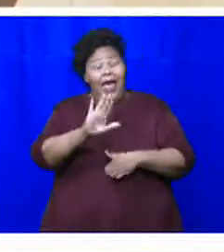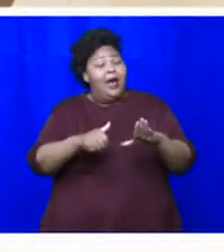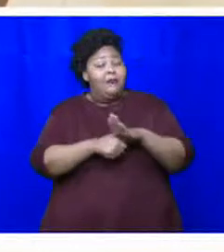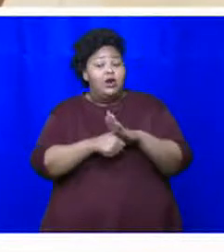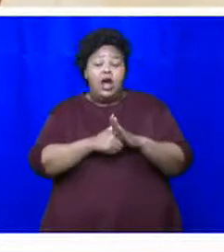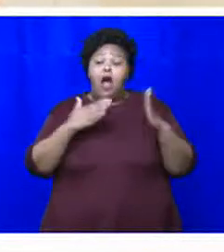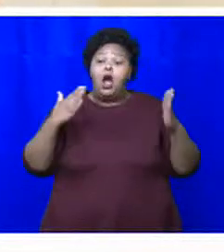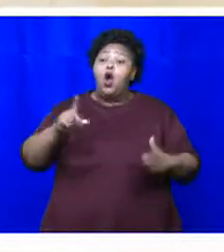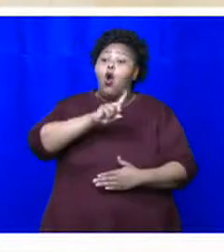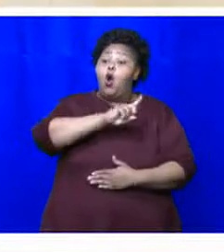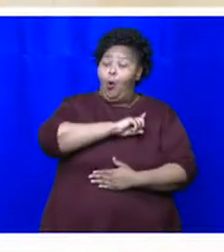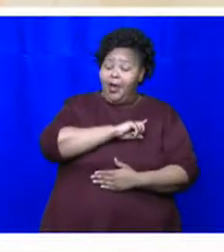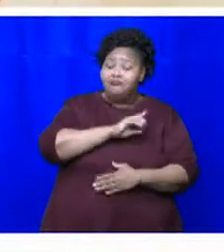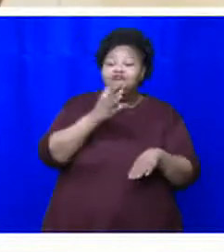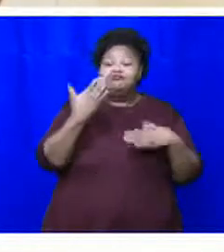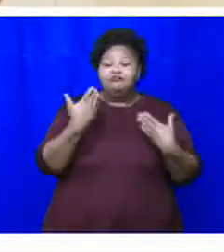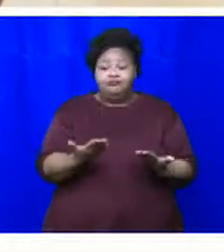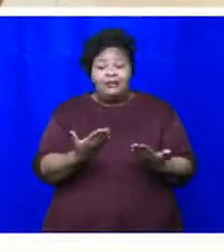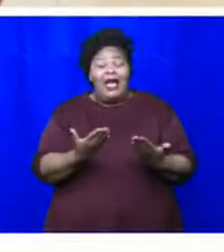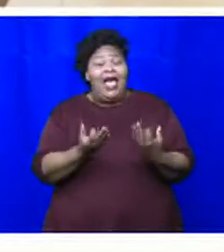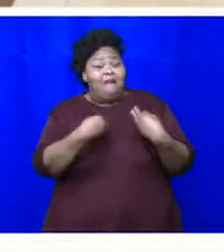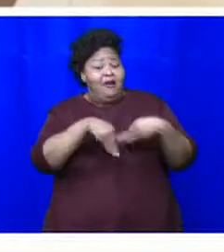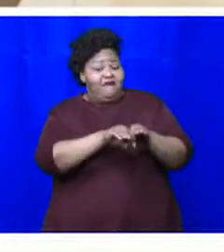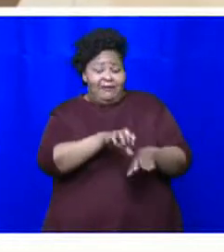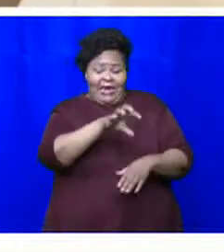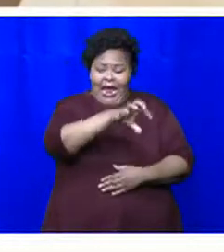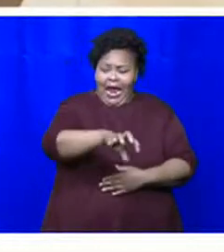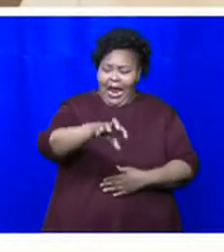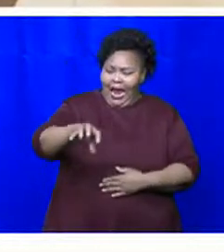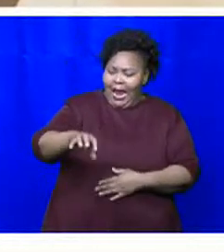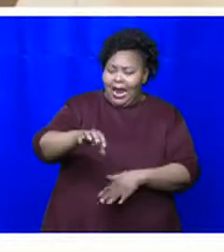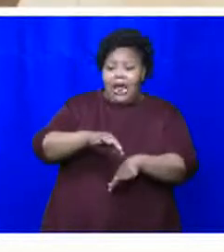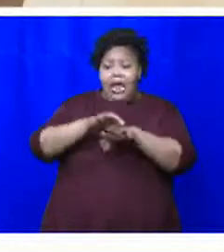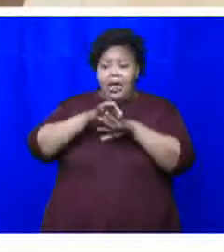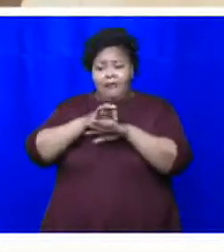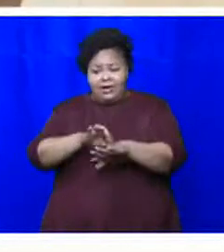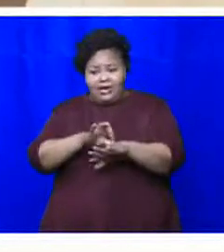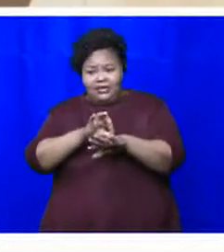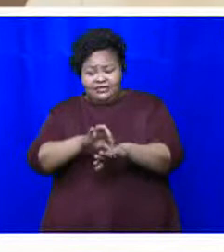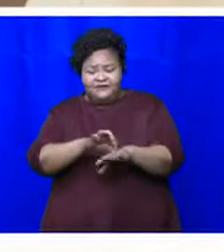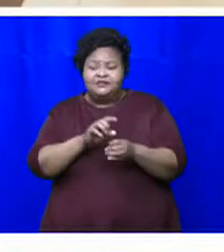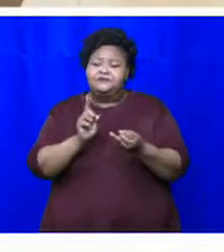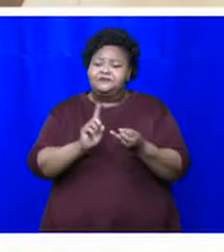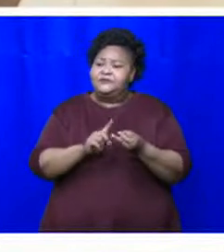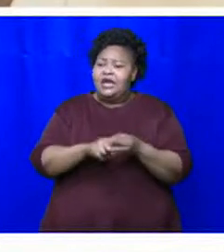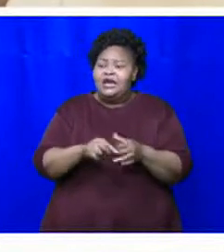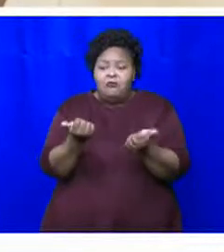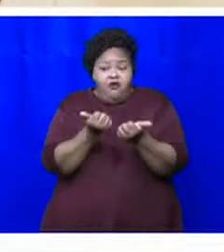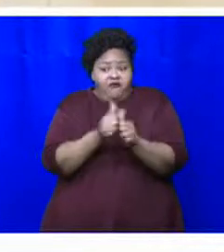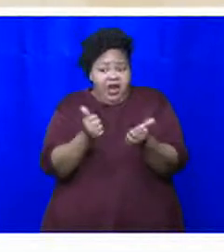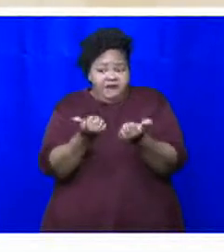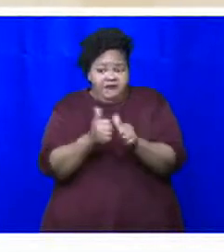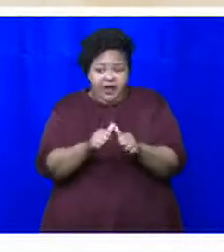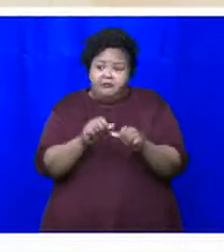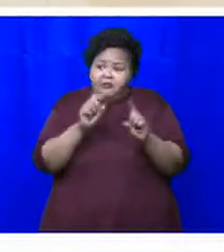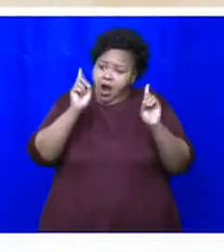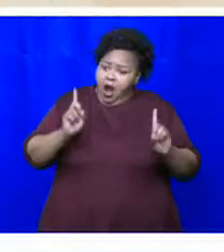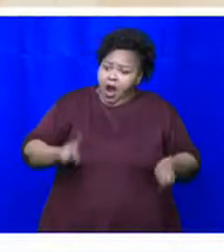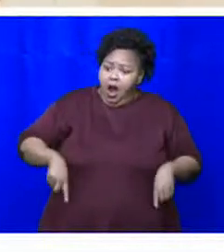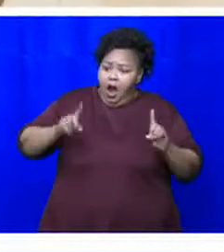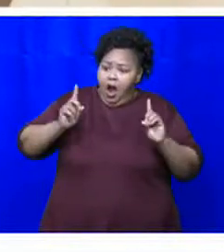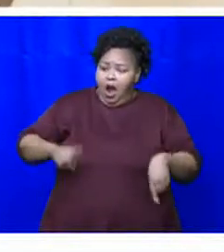and caregivers have lost family members and friends while experiencing social